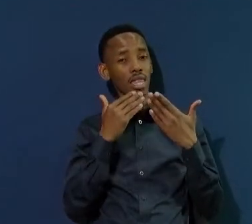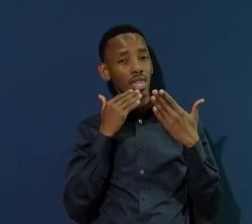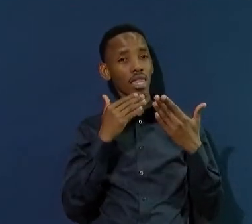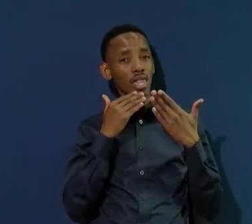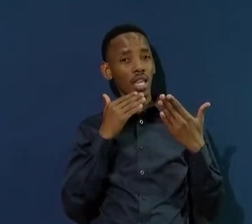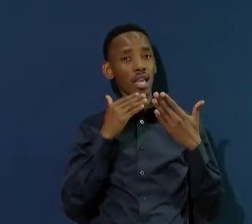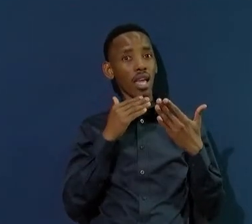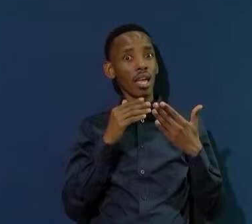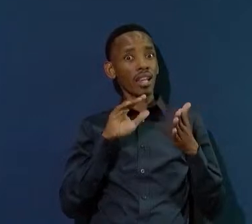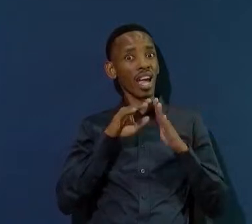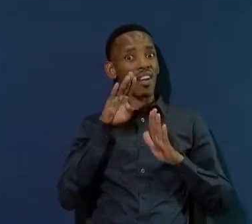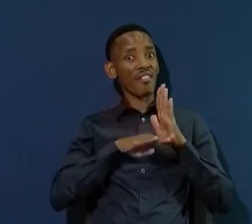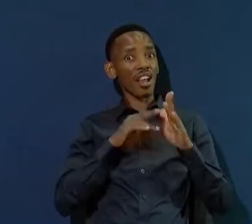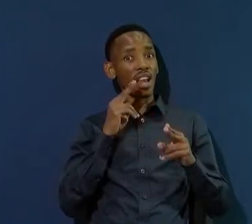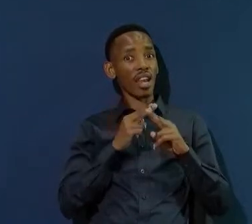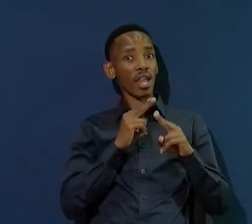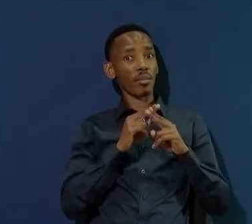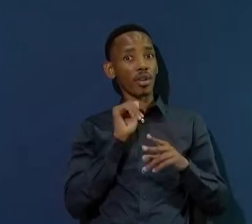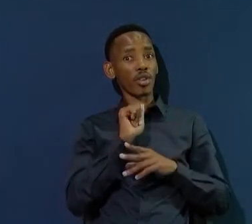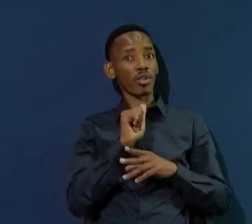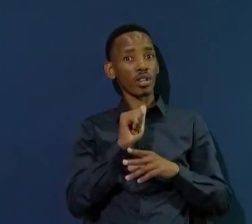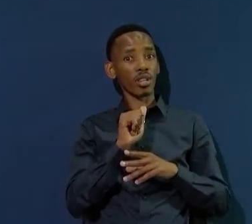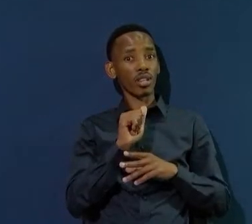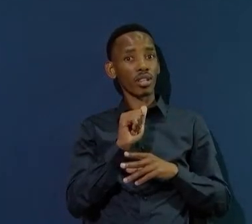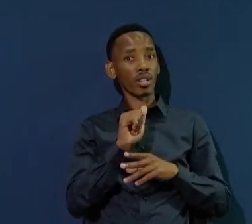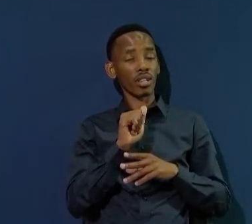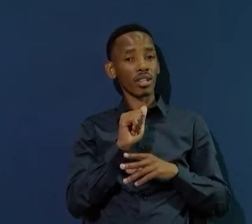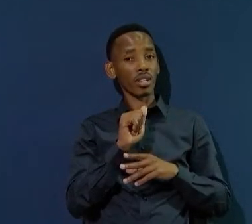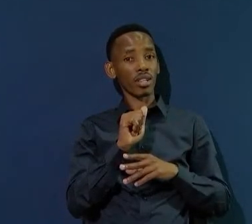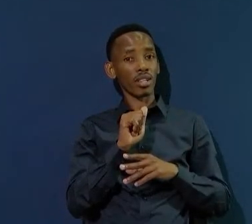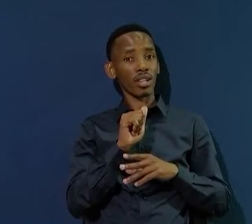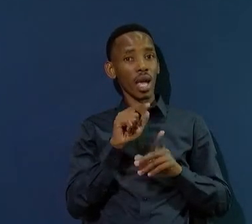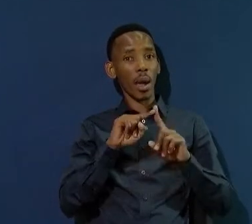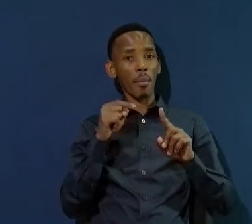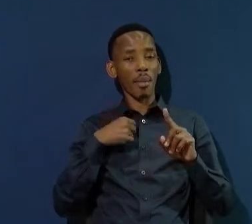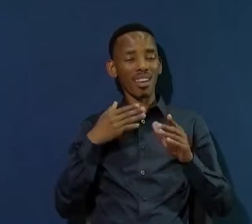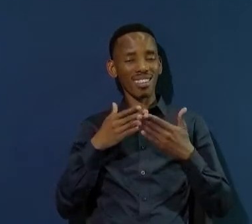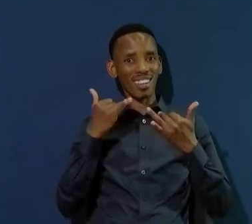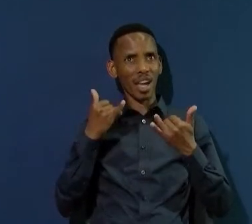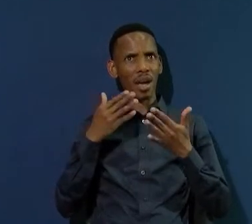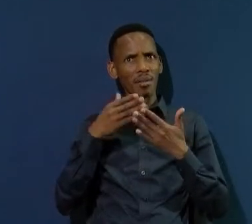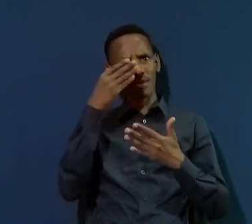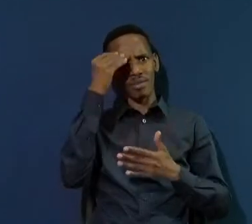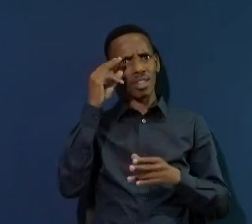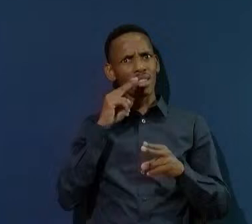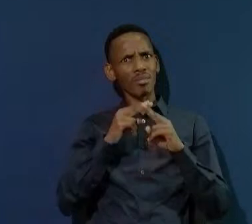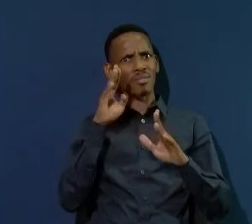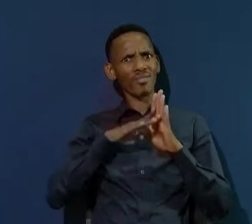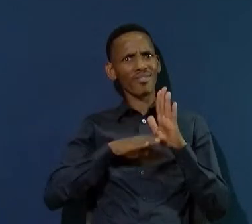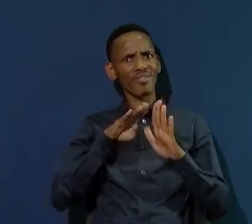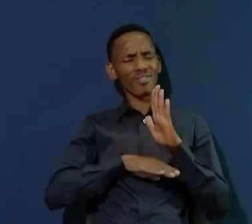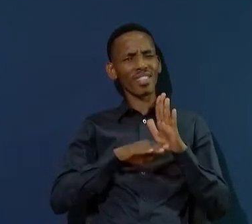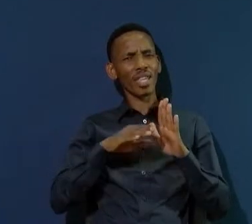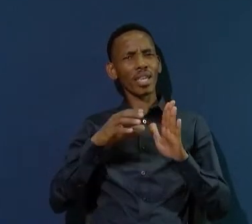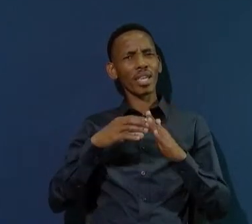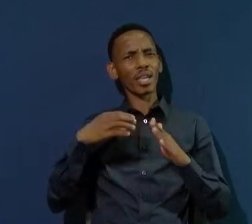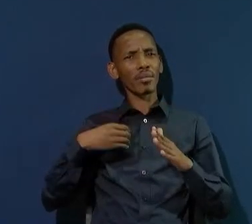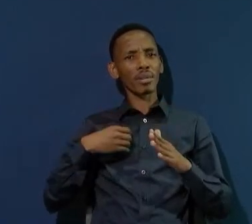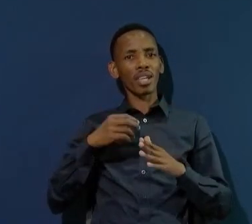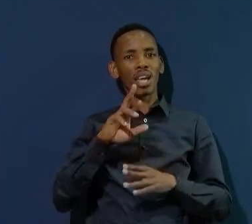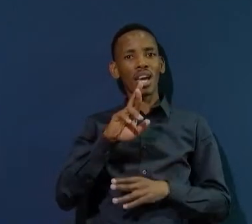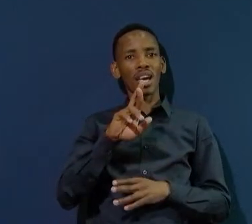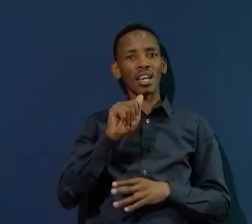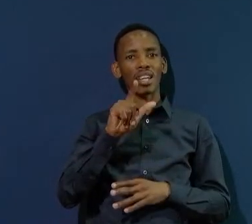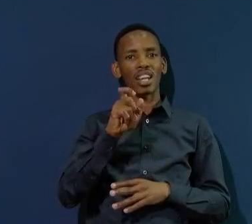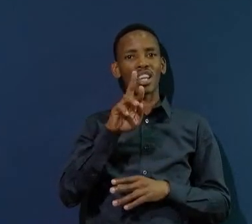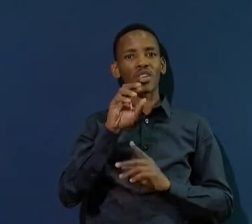kgatelelo ke palwa ke go bua le ine, and the whole time I've been managing. Yes. So in the end I'm trying and it fails. Me raliru Yes.